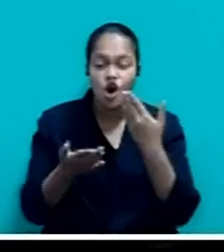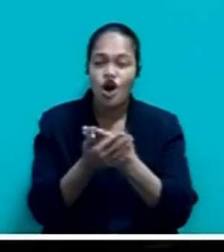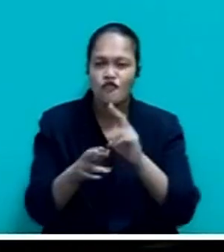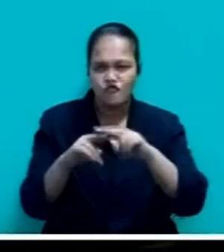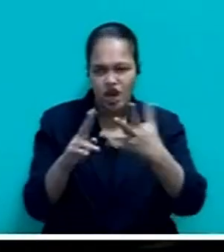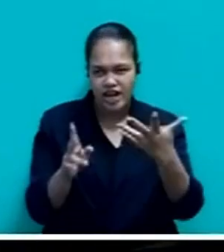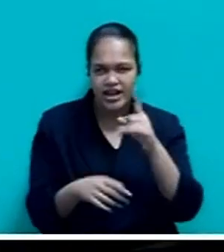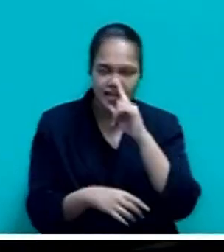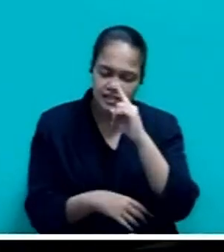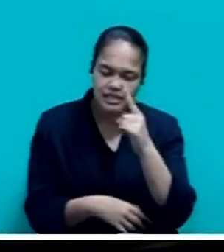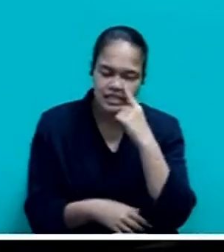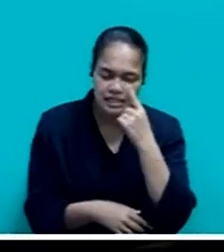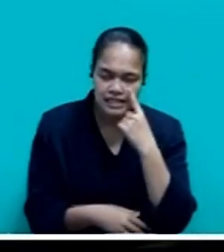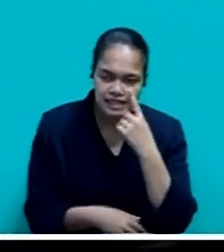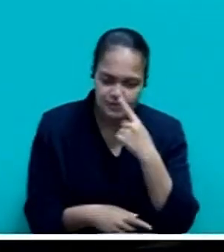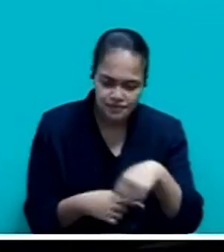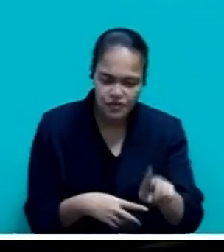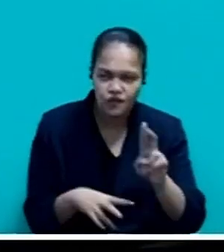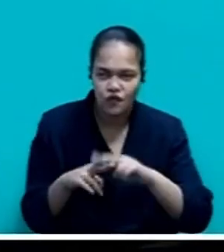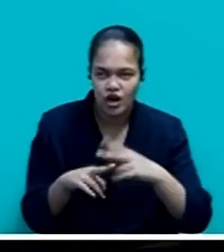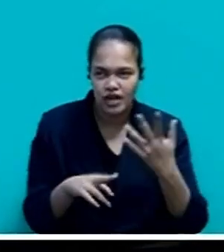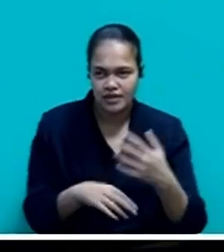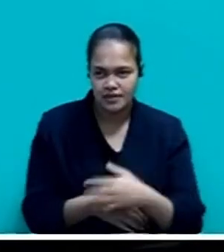Thank you. Honorable Koya.